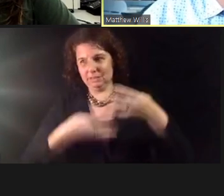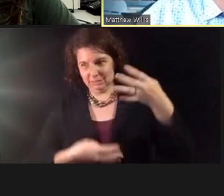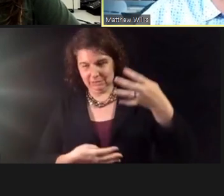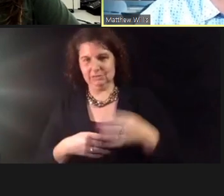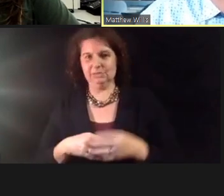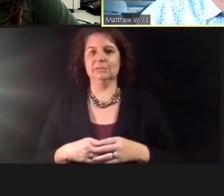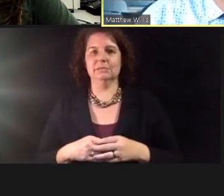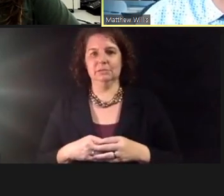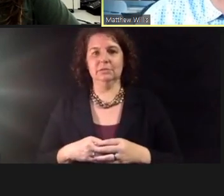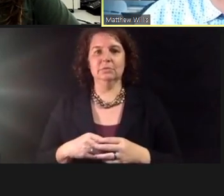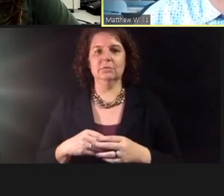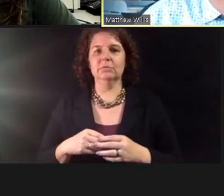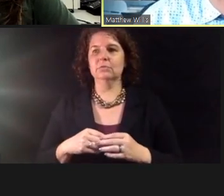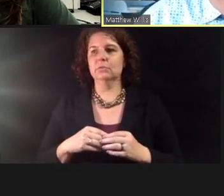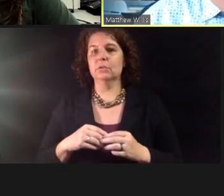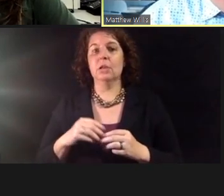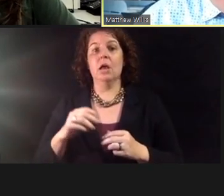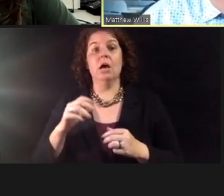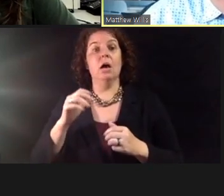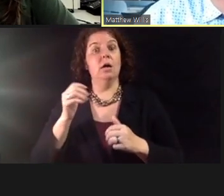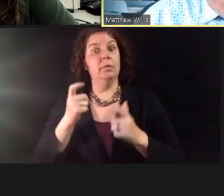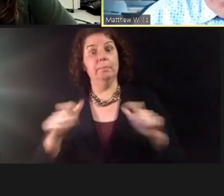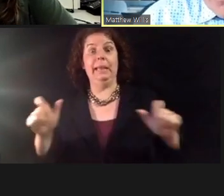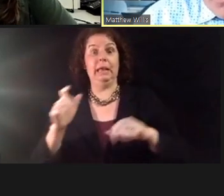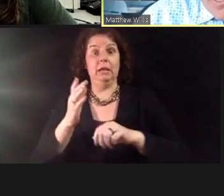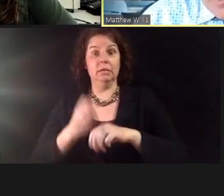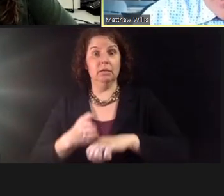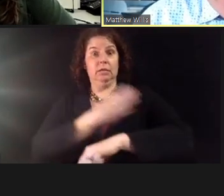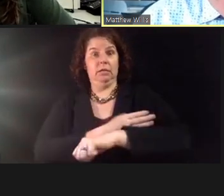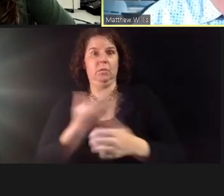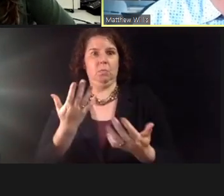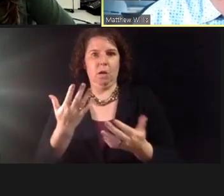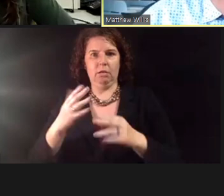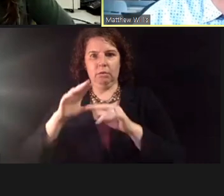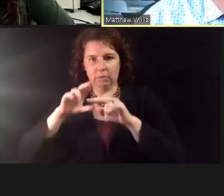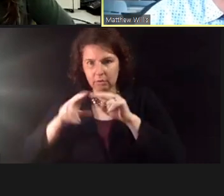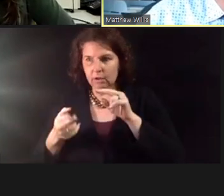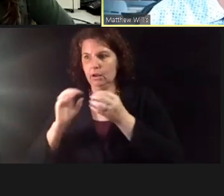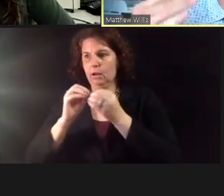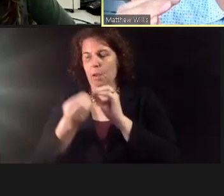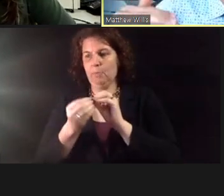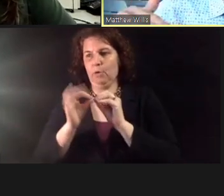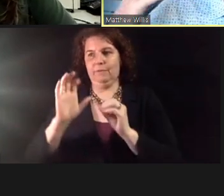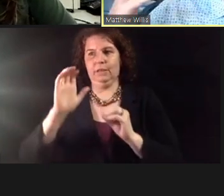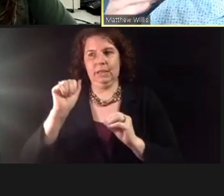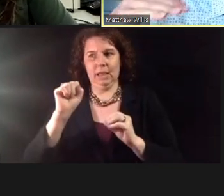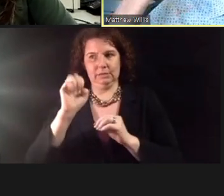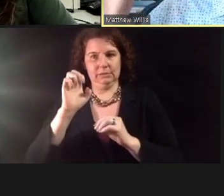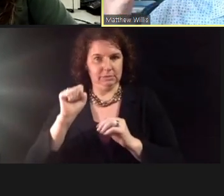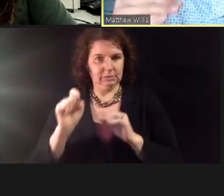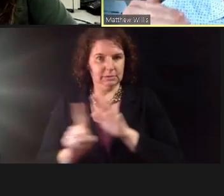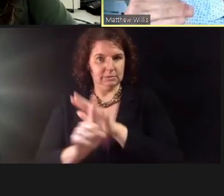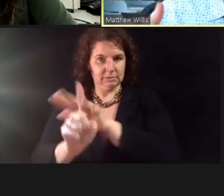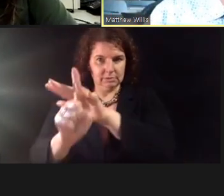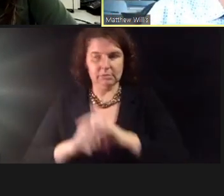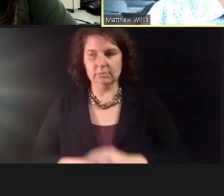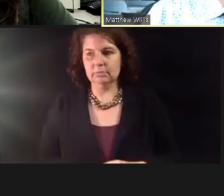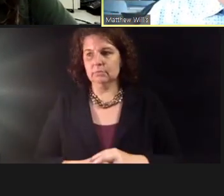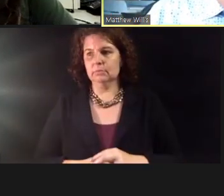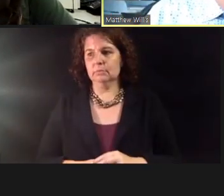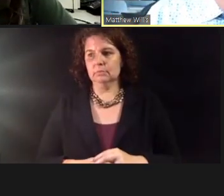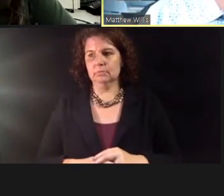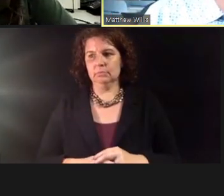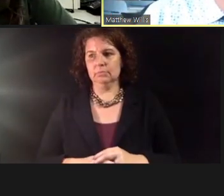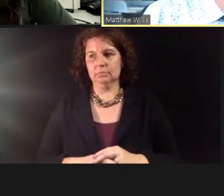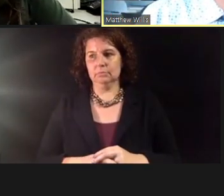for a population of 260,000 people, which is the population of Marin, that 100 cases per 100,000 over the past 2 weeks corresponds